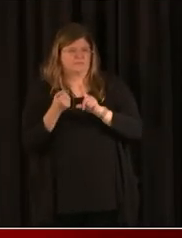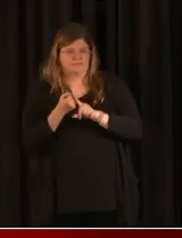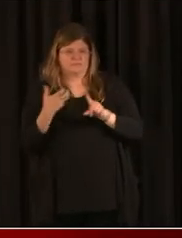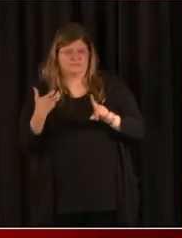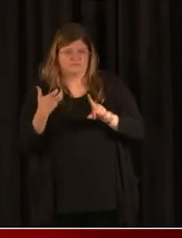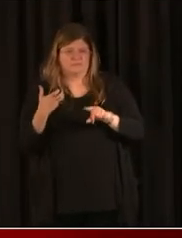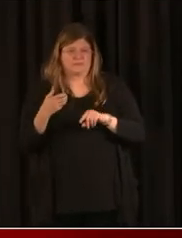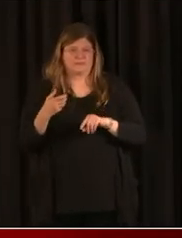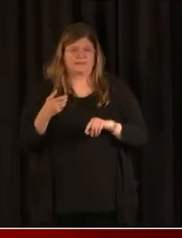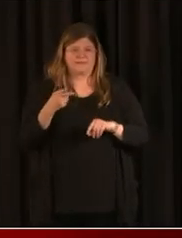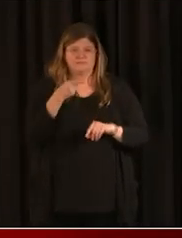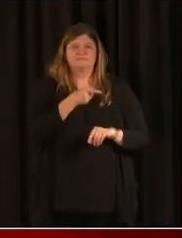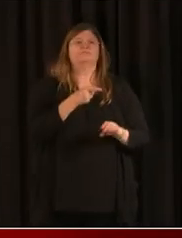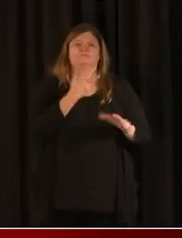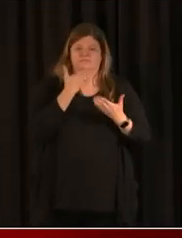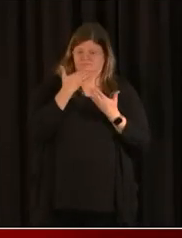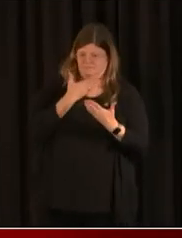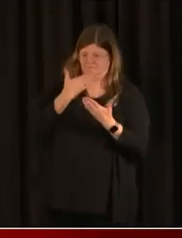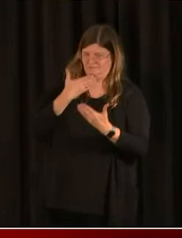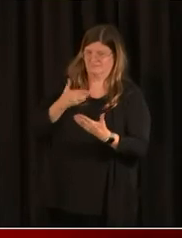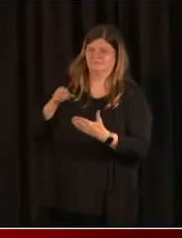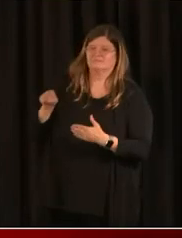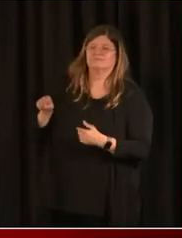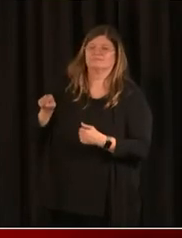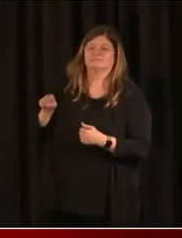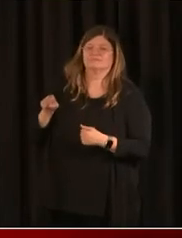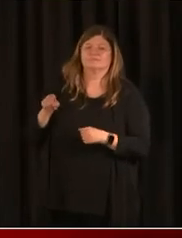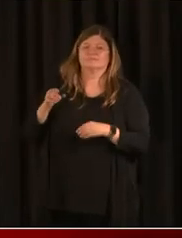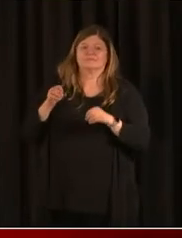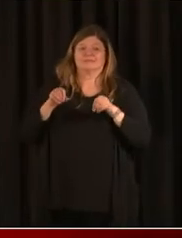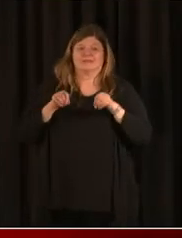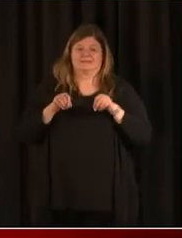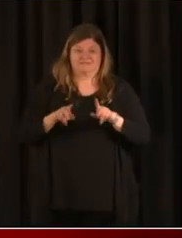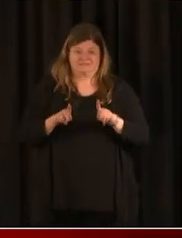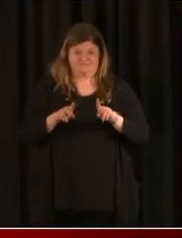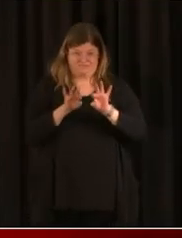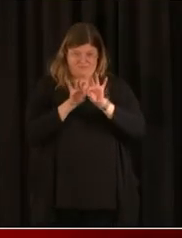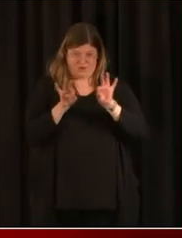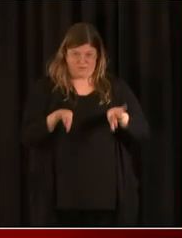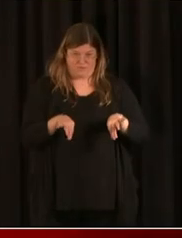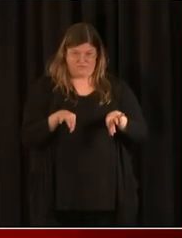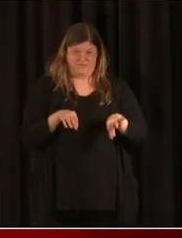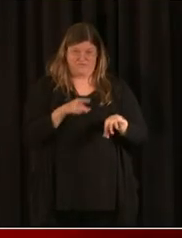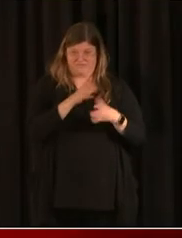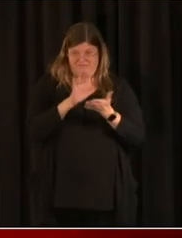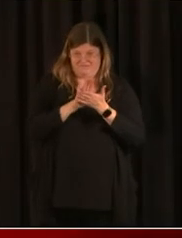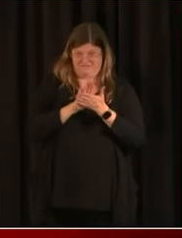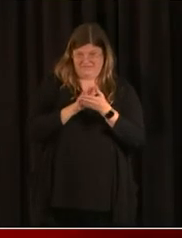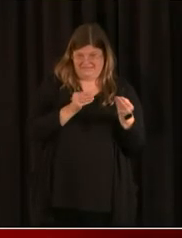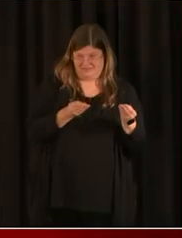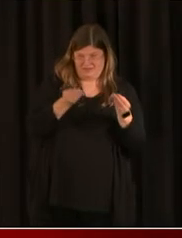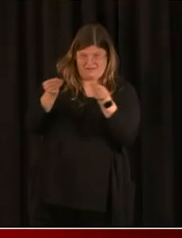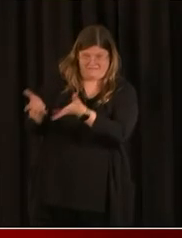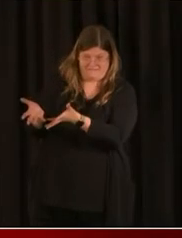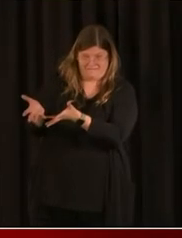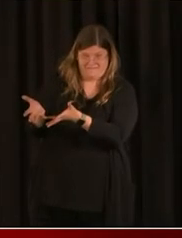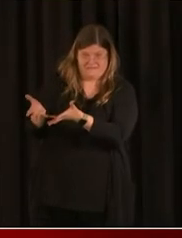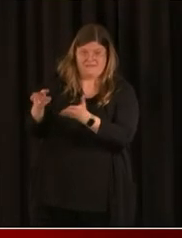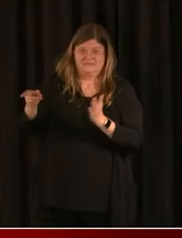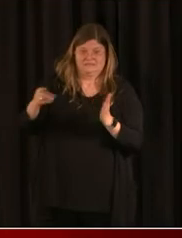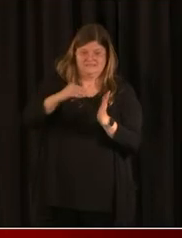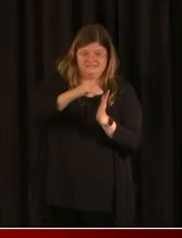asymptomatic testing. Thank you, Chancellor. There is a consent form that schools are providing. So, as